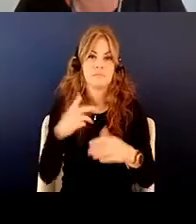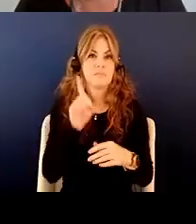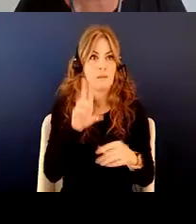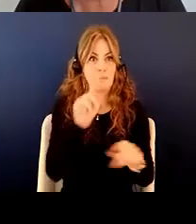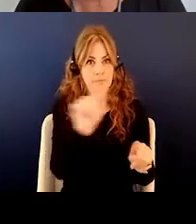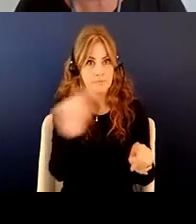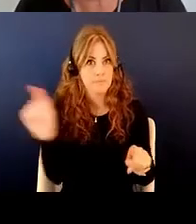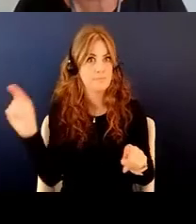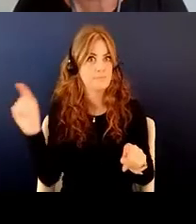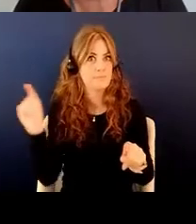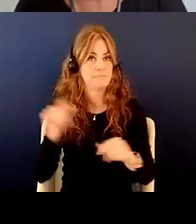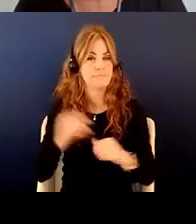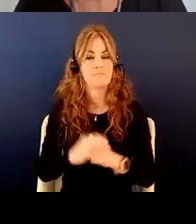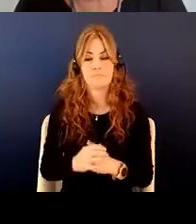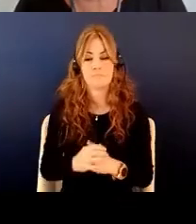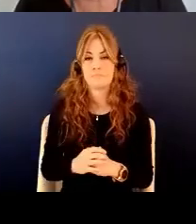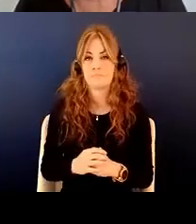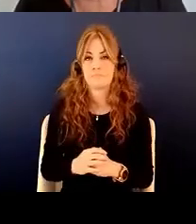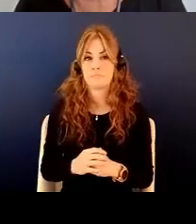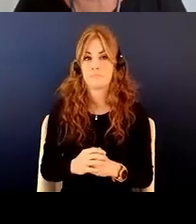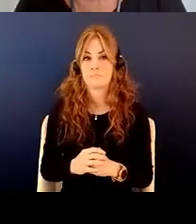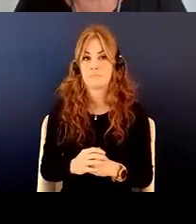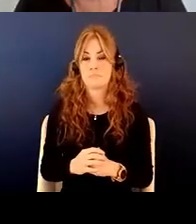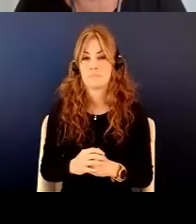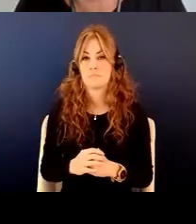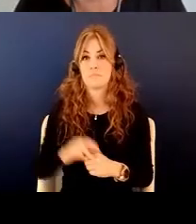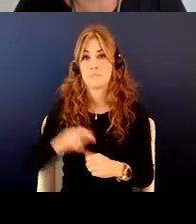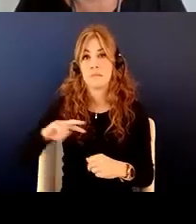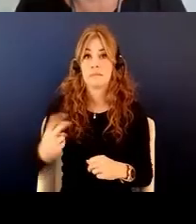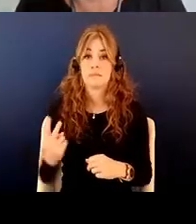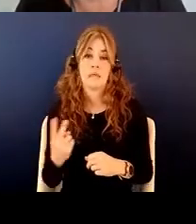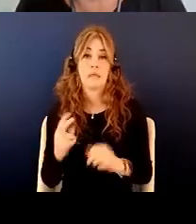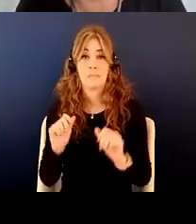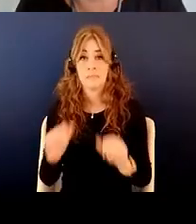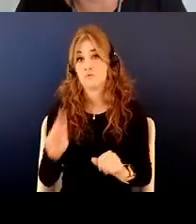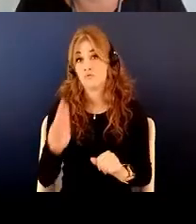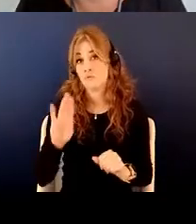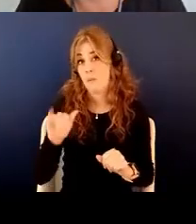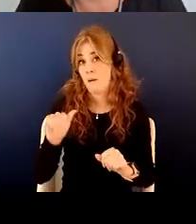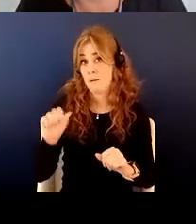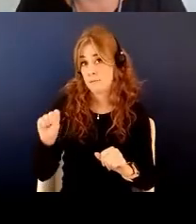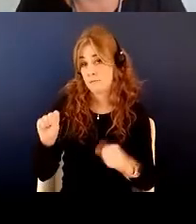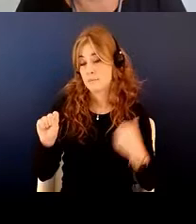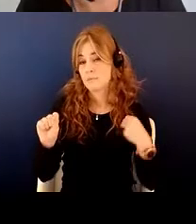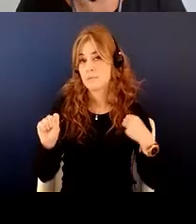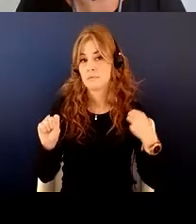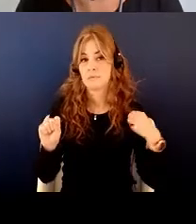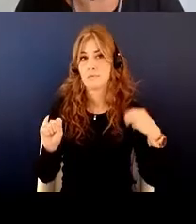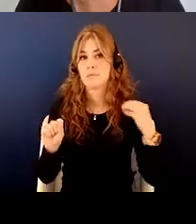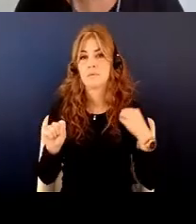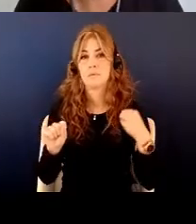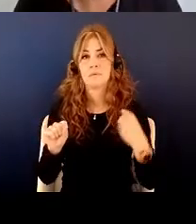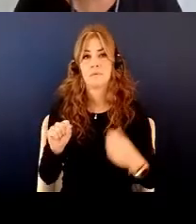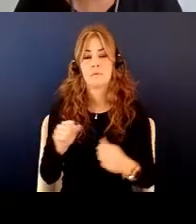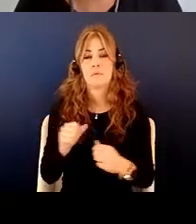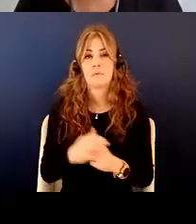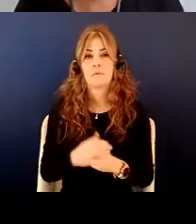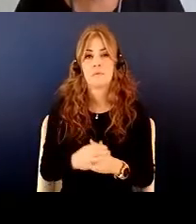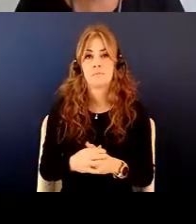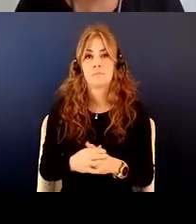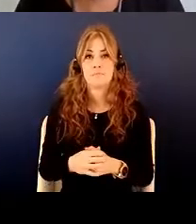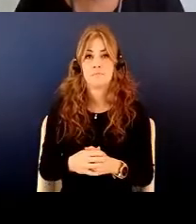databases. A second potential source of bias that might creep into your literature review stage